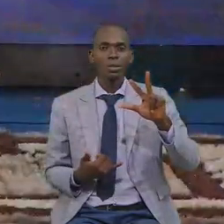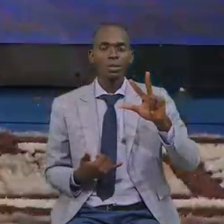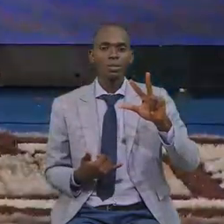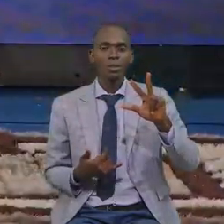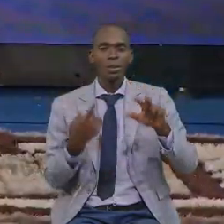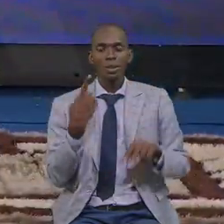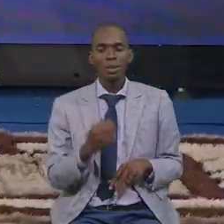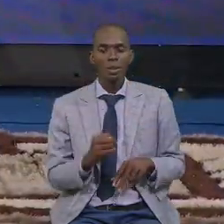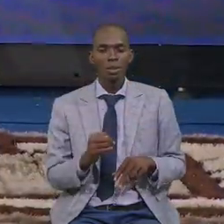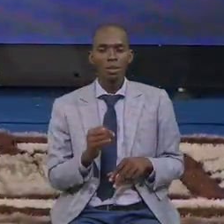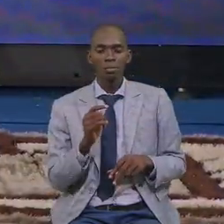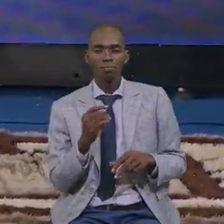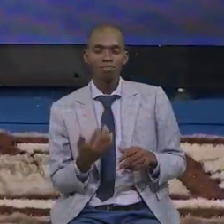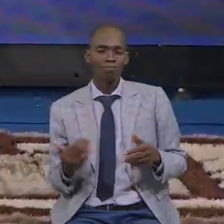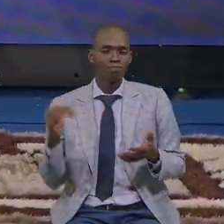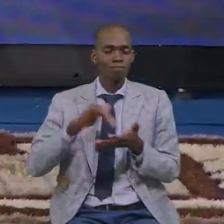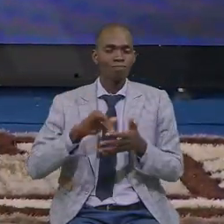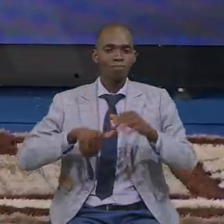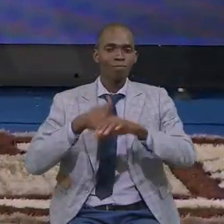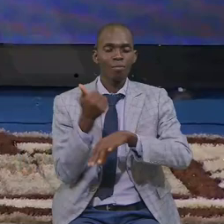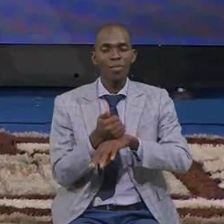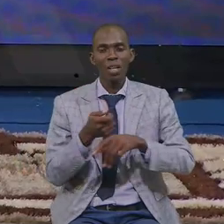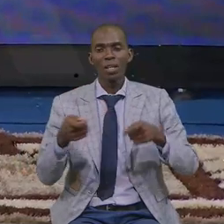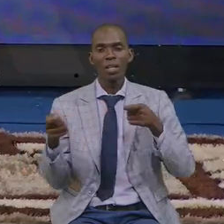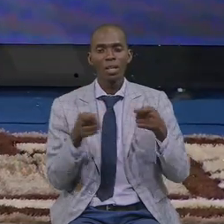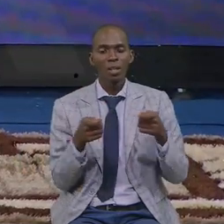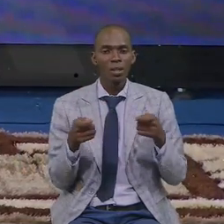reestablished reign of